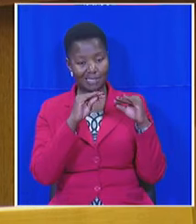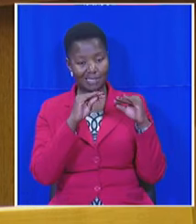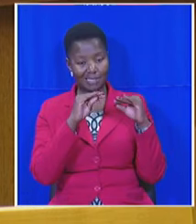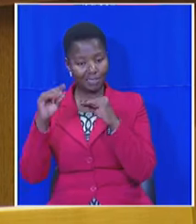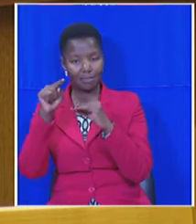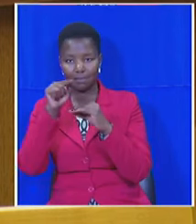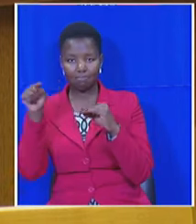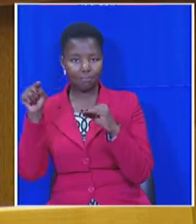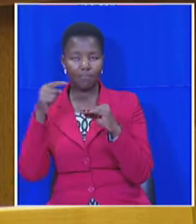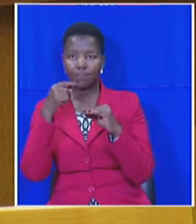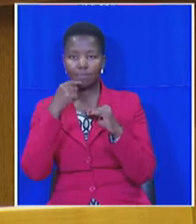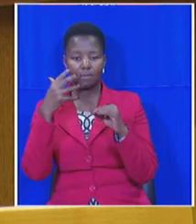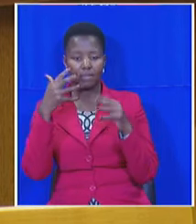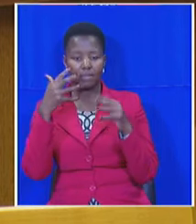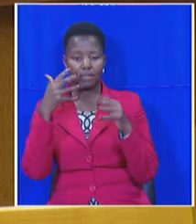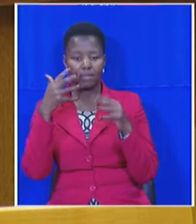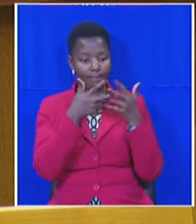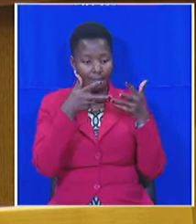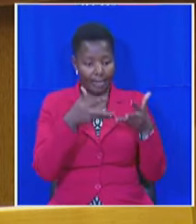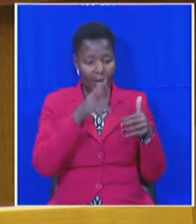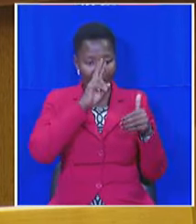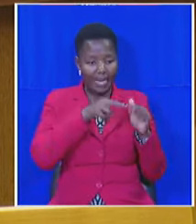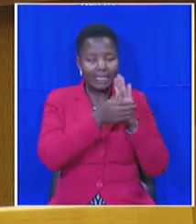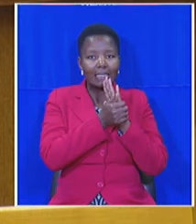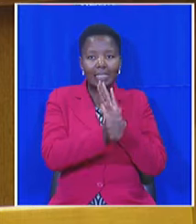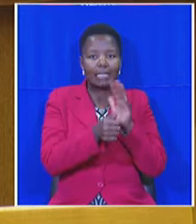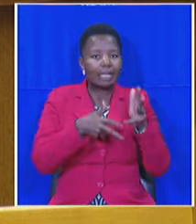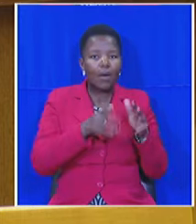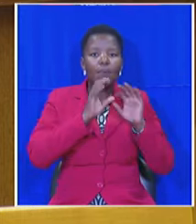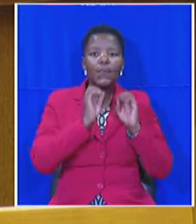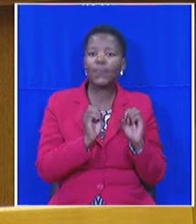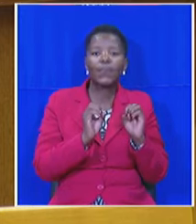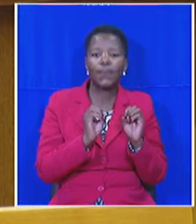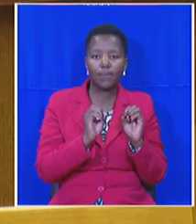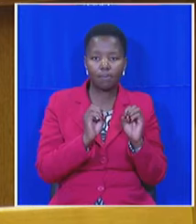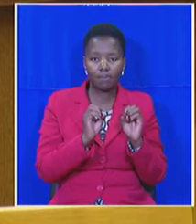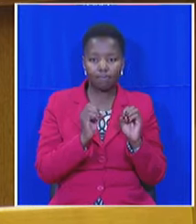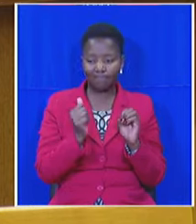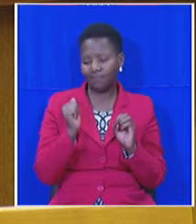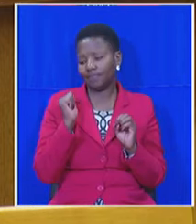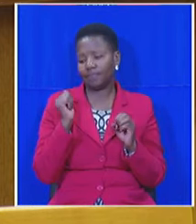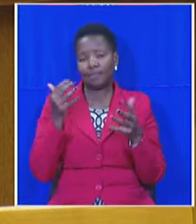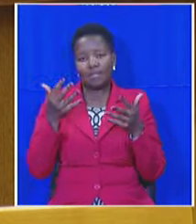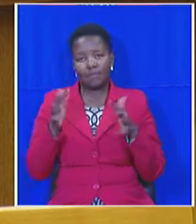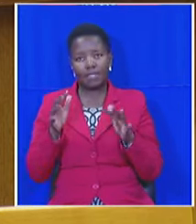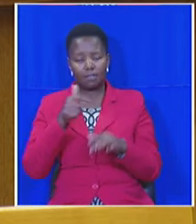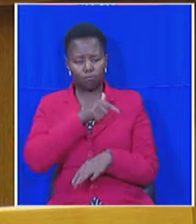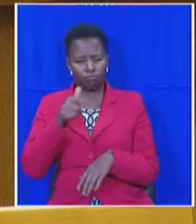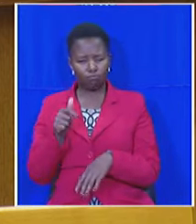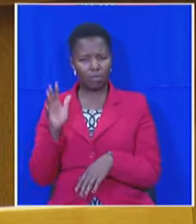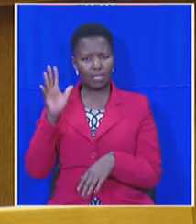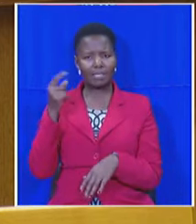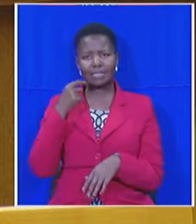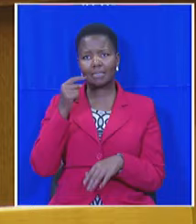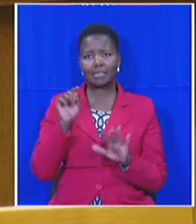institutions are not based on the skills needs of the country. And I think just yesterday we heard the President talk about